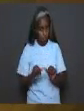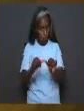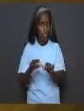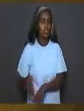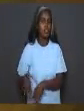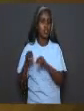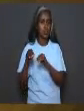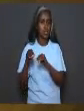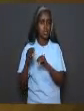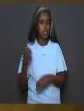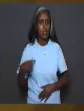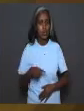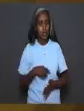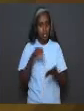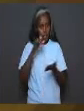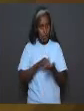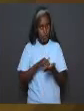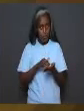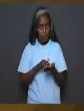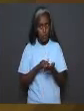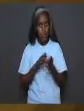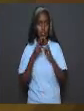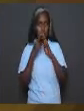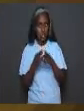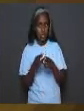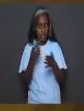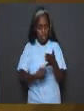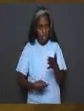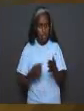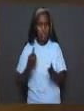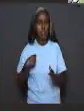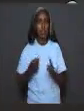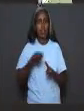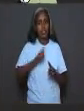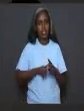students. We will review your results when I return.